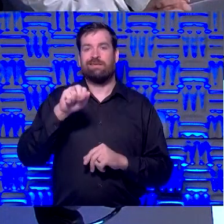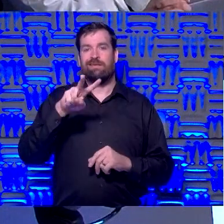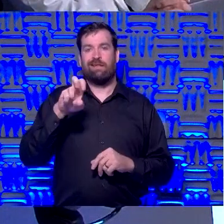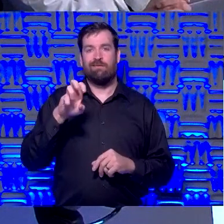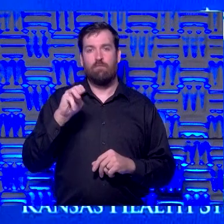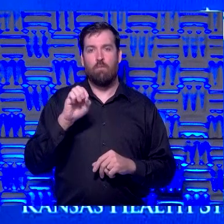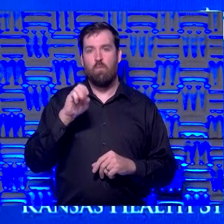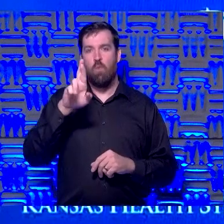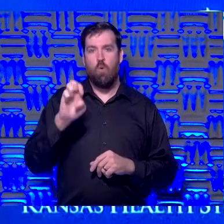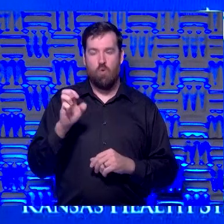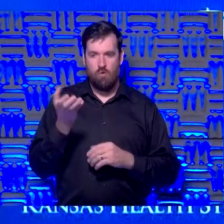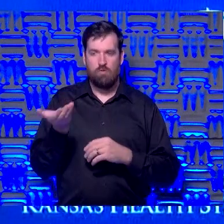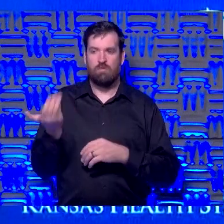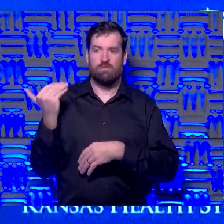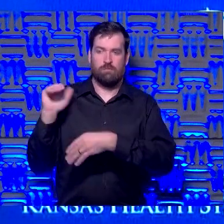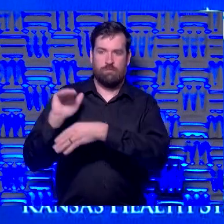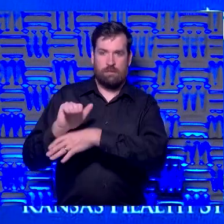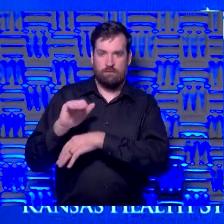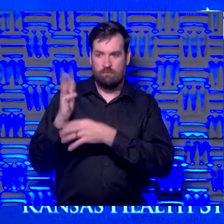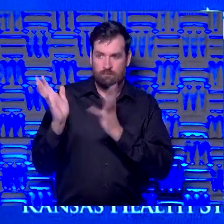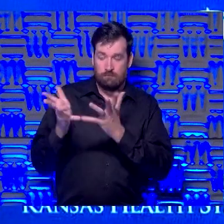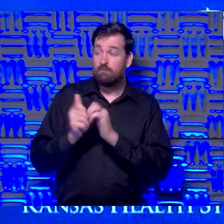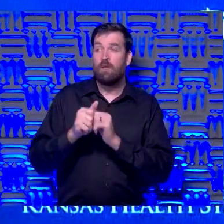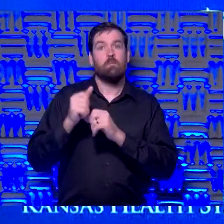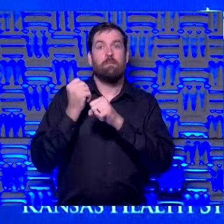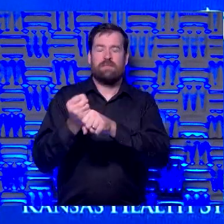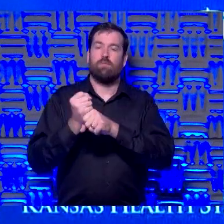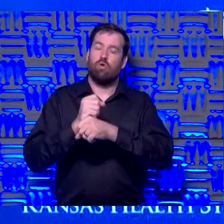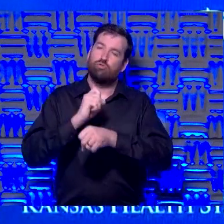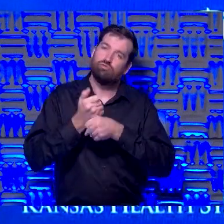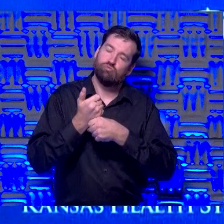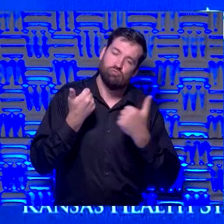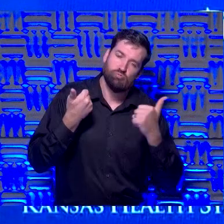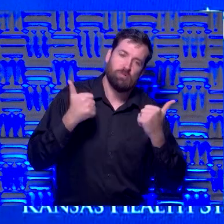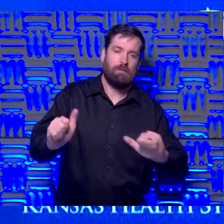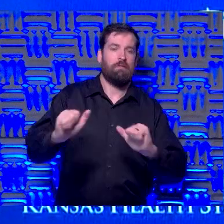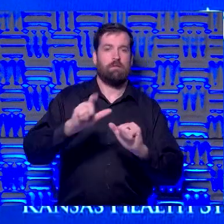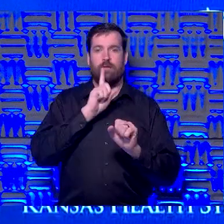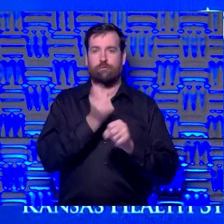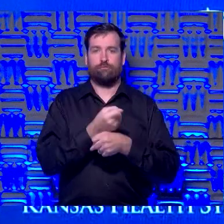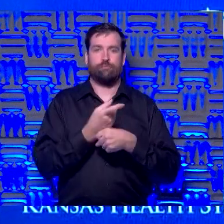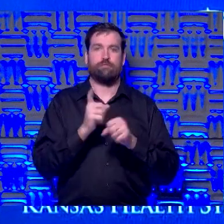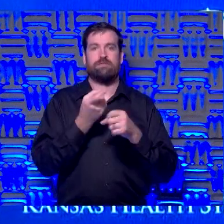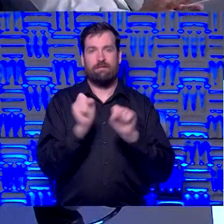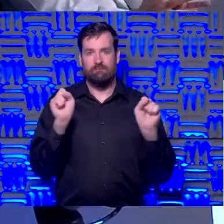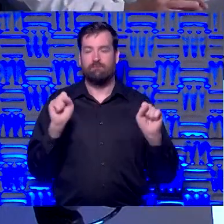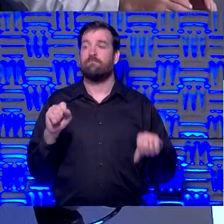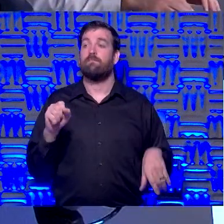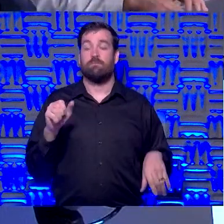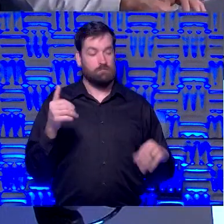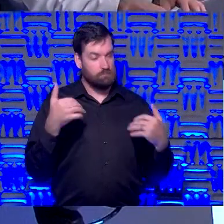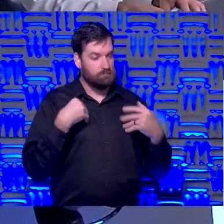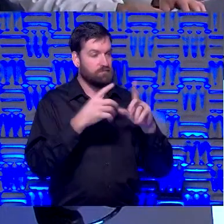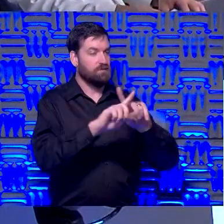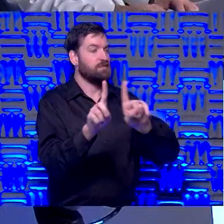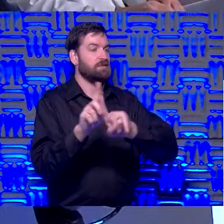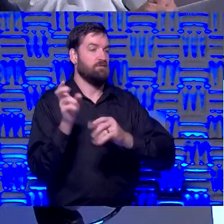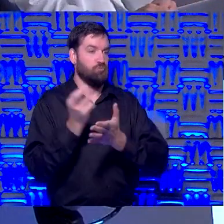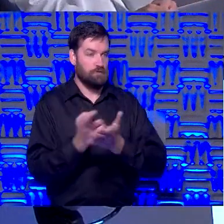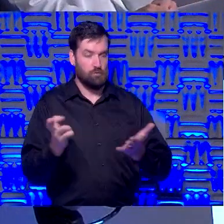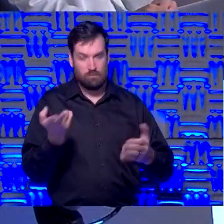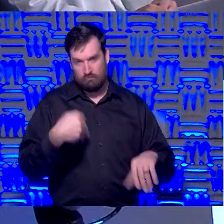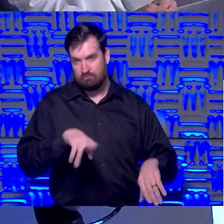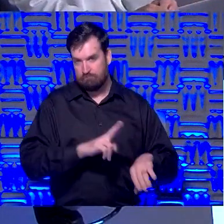evening, and it's clear that baseball's working hard at trying to get this right. yeah, they have they have just different resources,